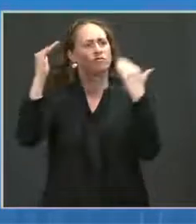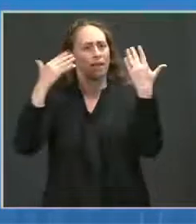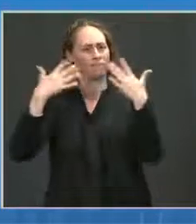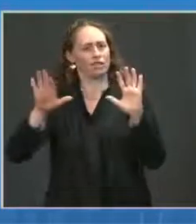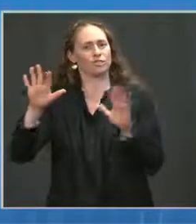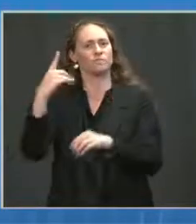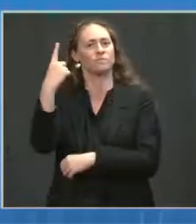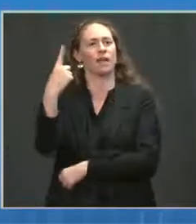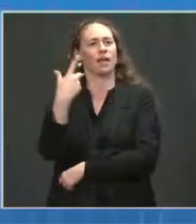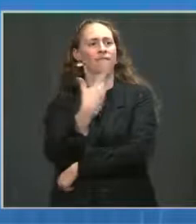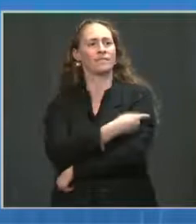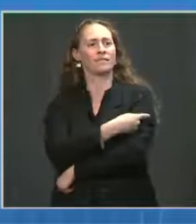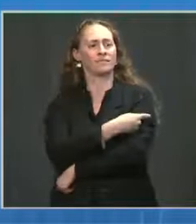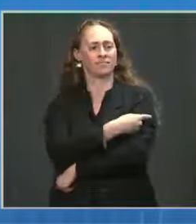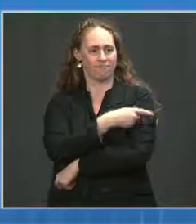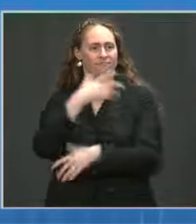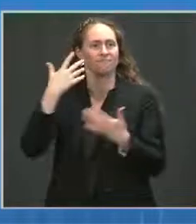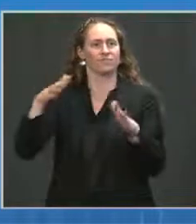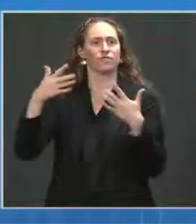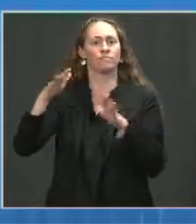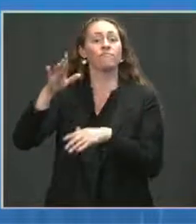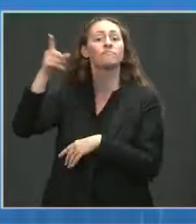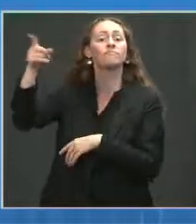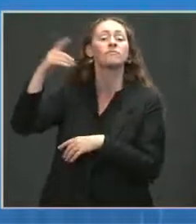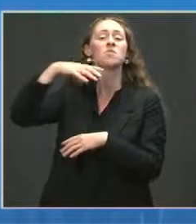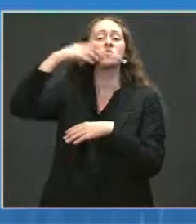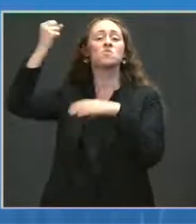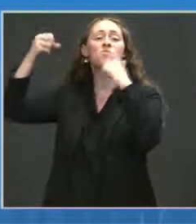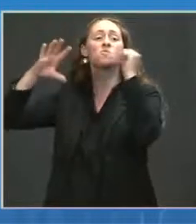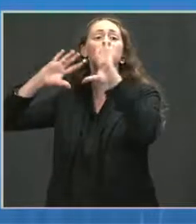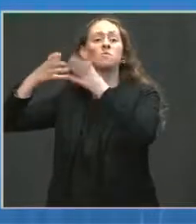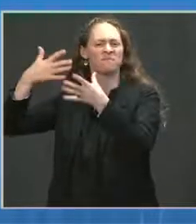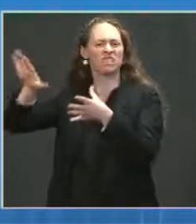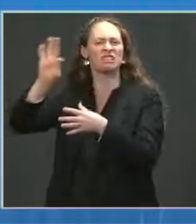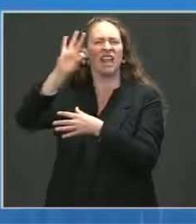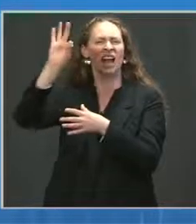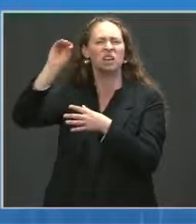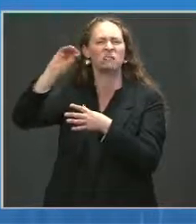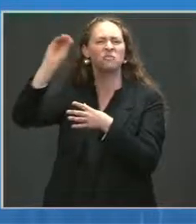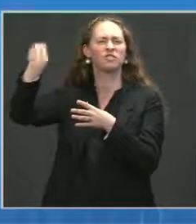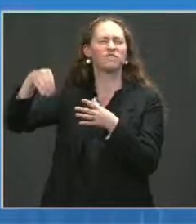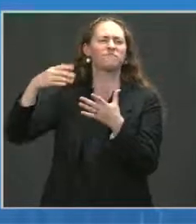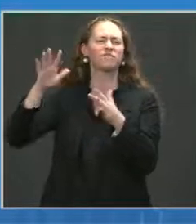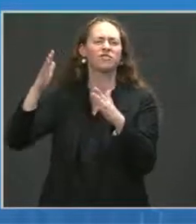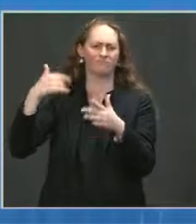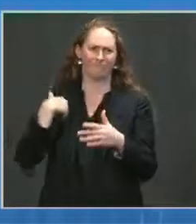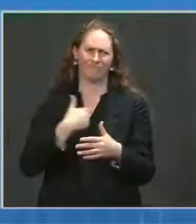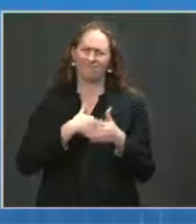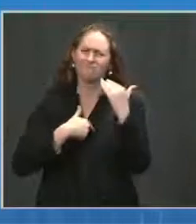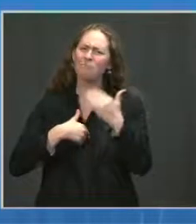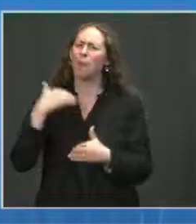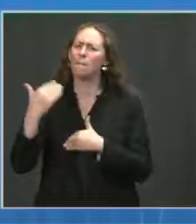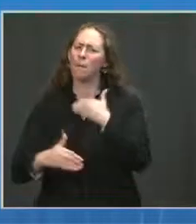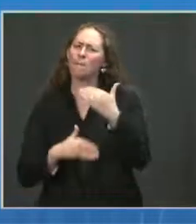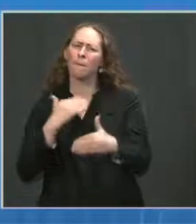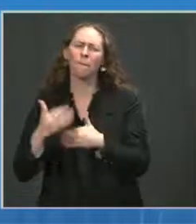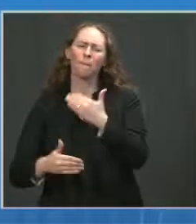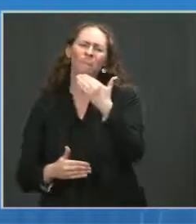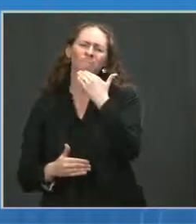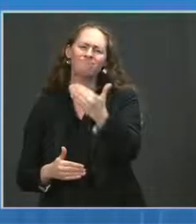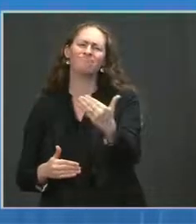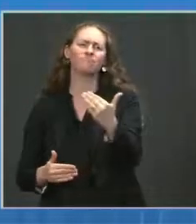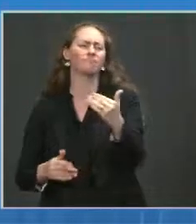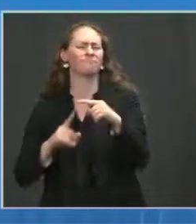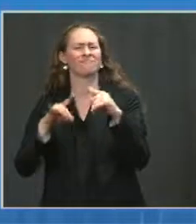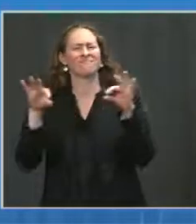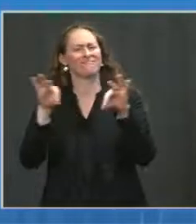shot. These are significant milestones in our fight against the virus. And it's very important to note, in the states